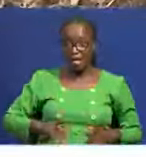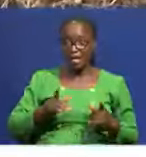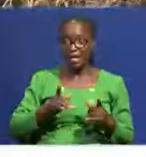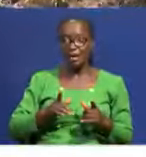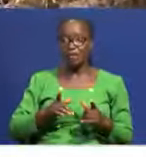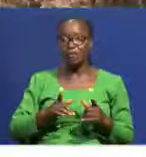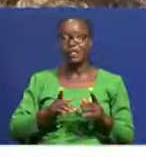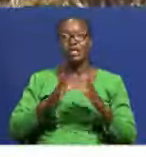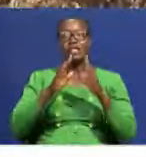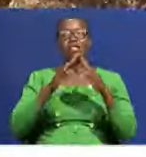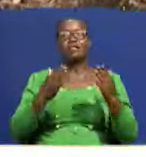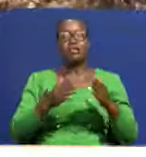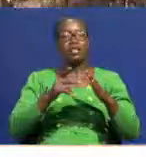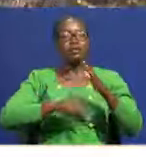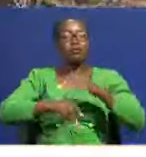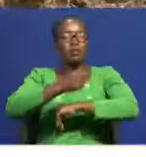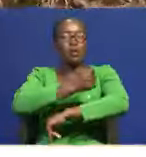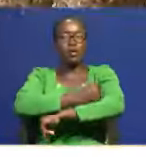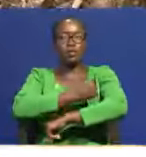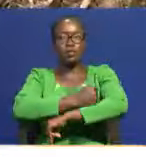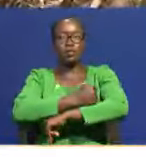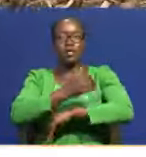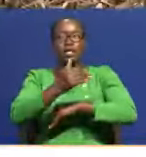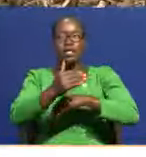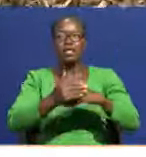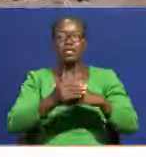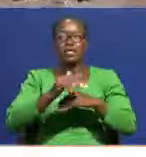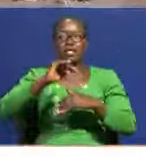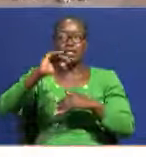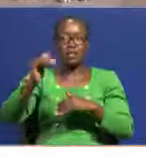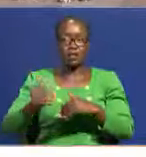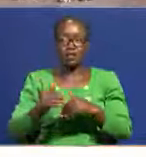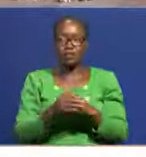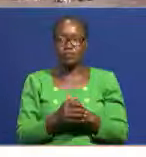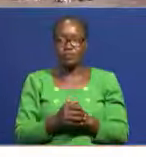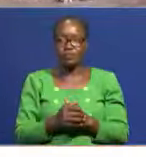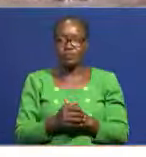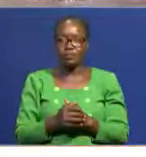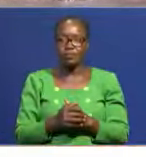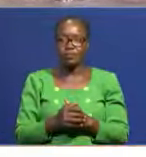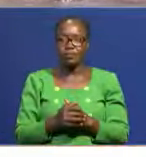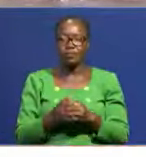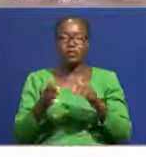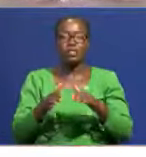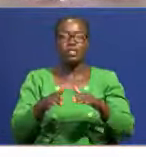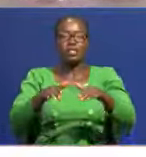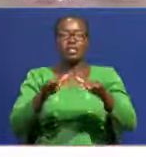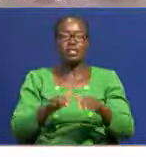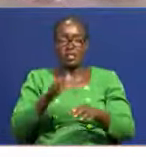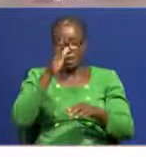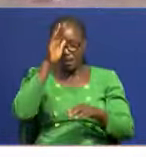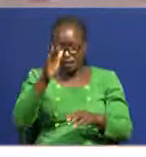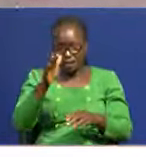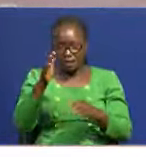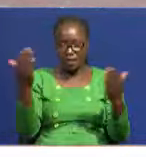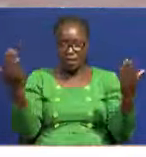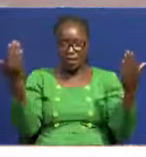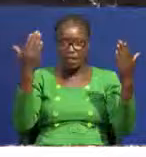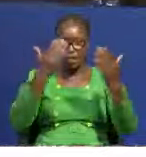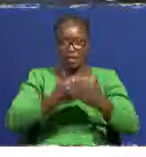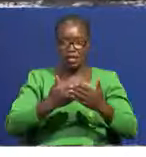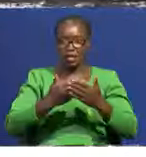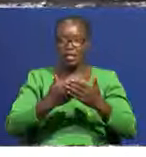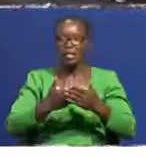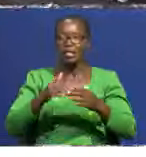being accommodated at Ngeya Primary School near Mai Mahiu town. Meanwhile, the death toll from Sunday night's flash floods in Sindio